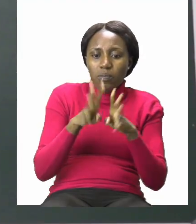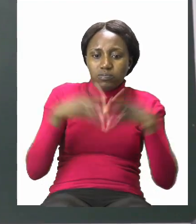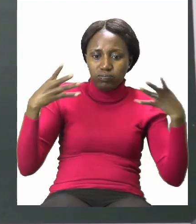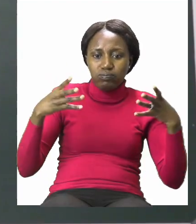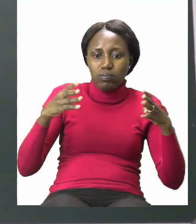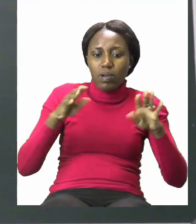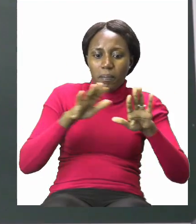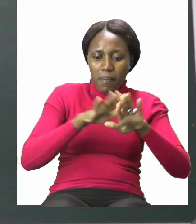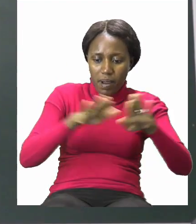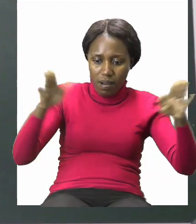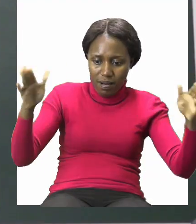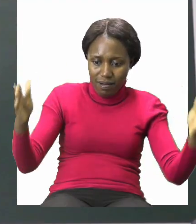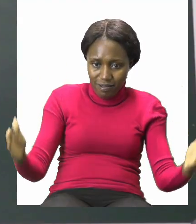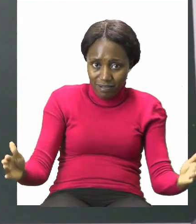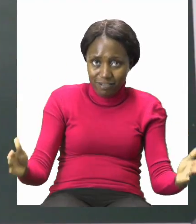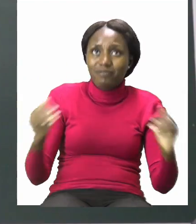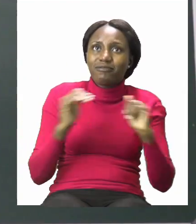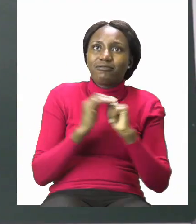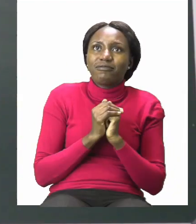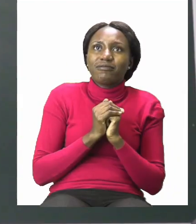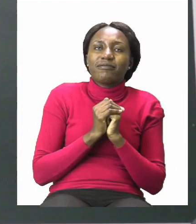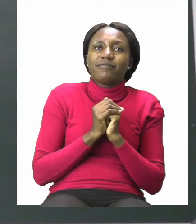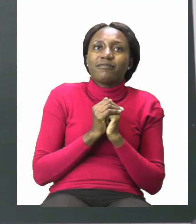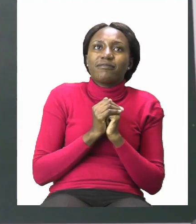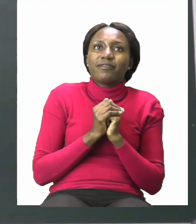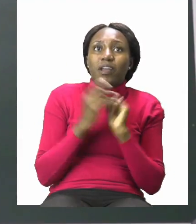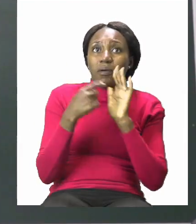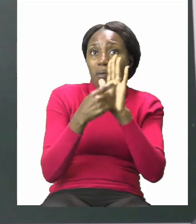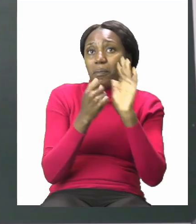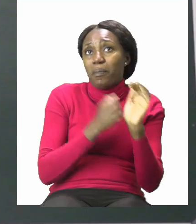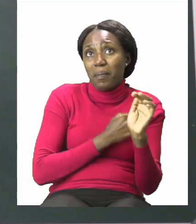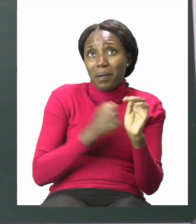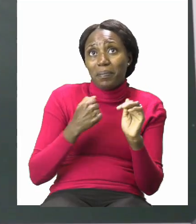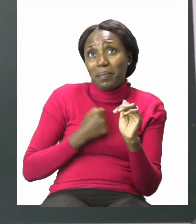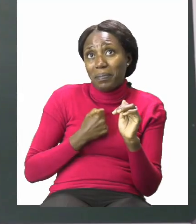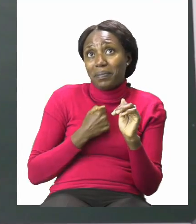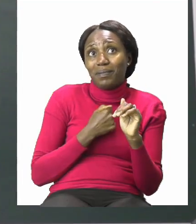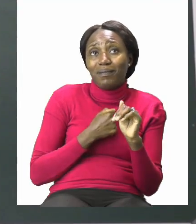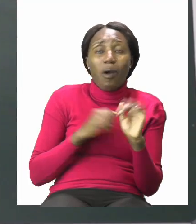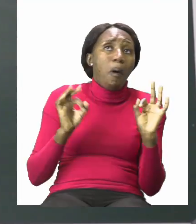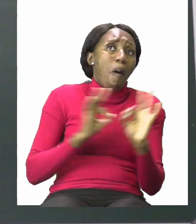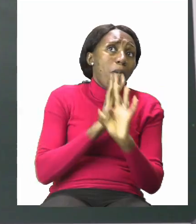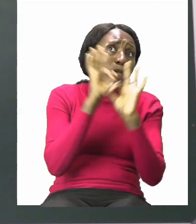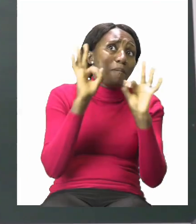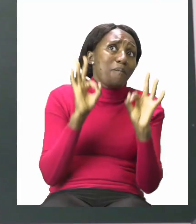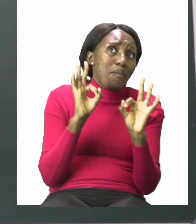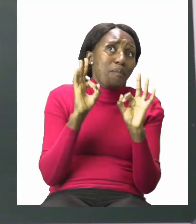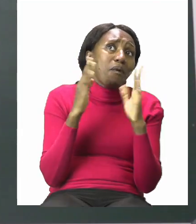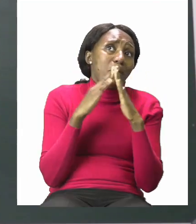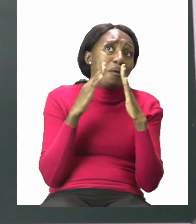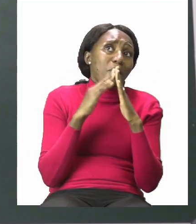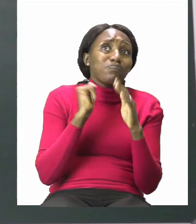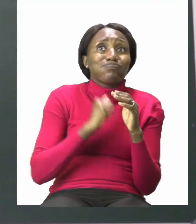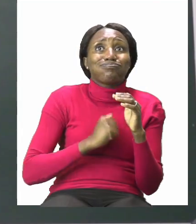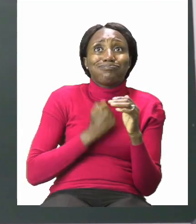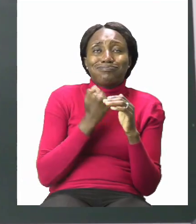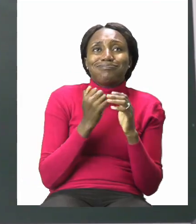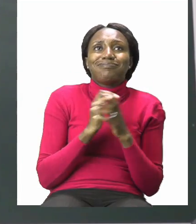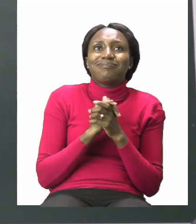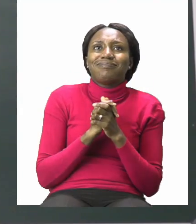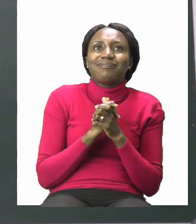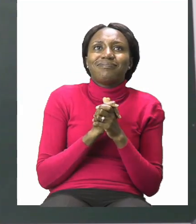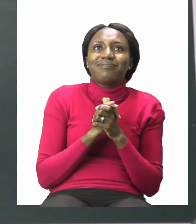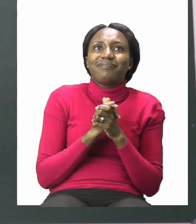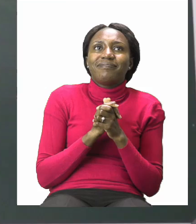you continue. Then when you're done, show your parents. Show them how beautiful your house is.